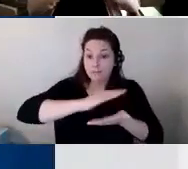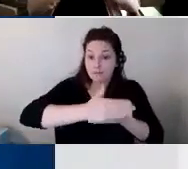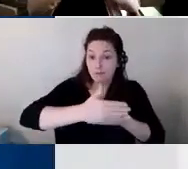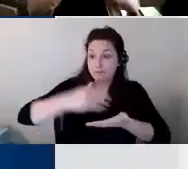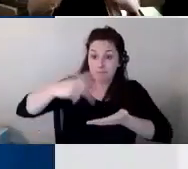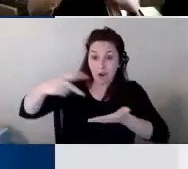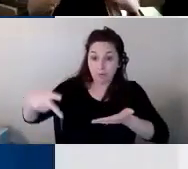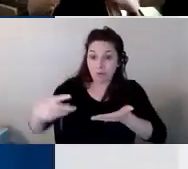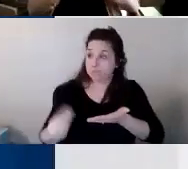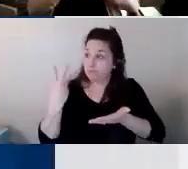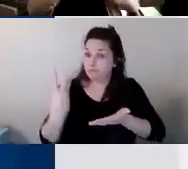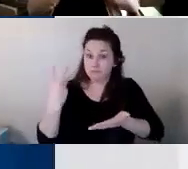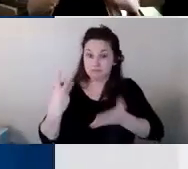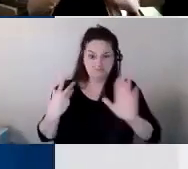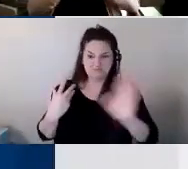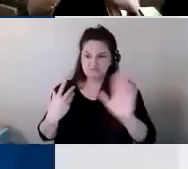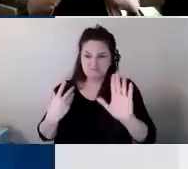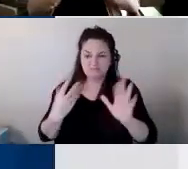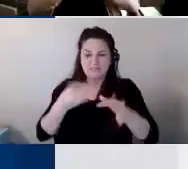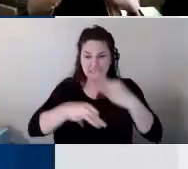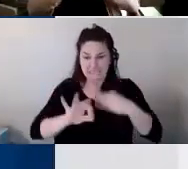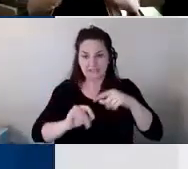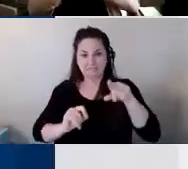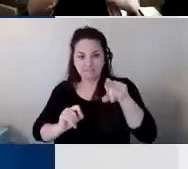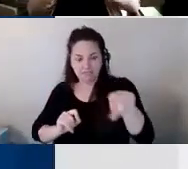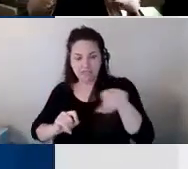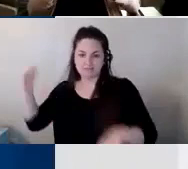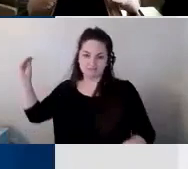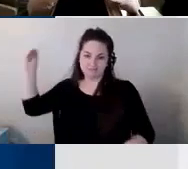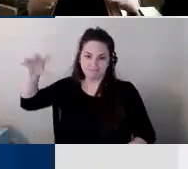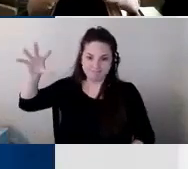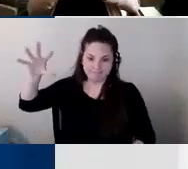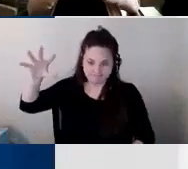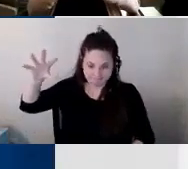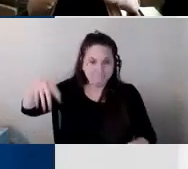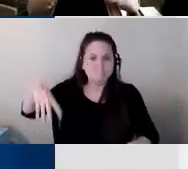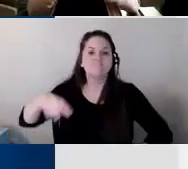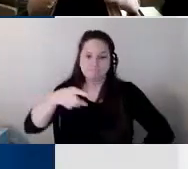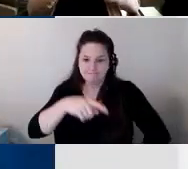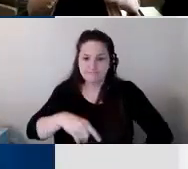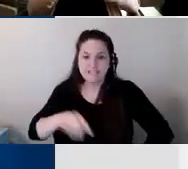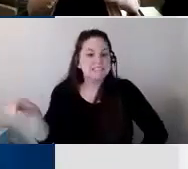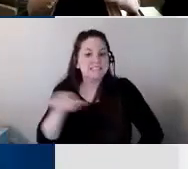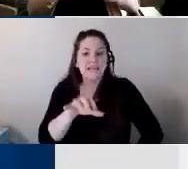bring your AERA interactive presentation up. Same thing in symposia.